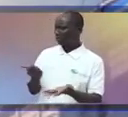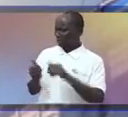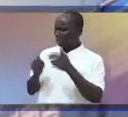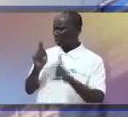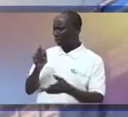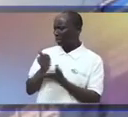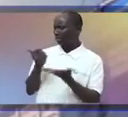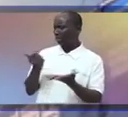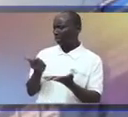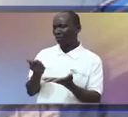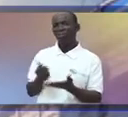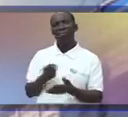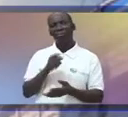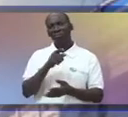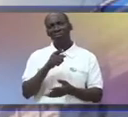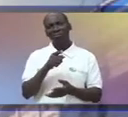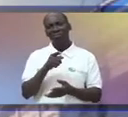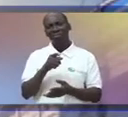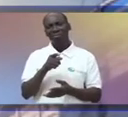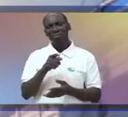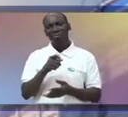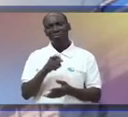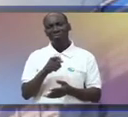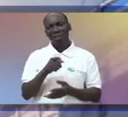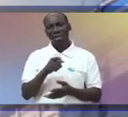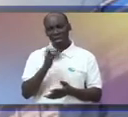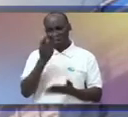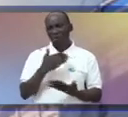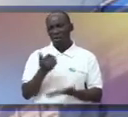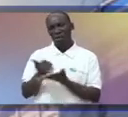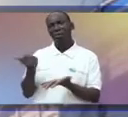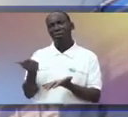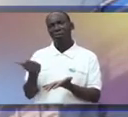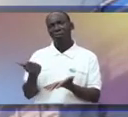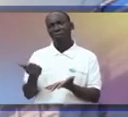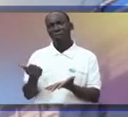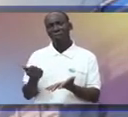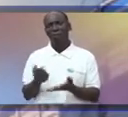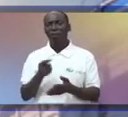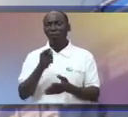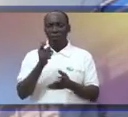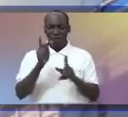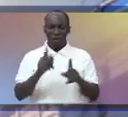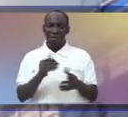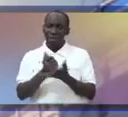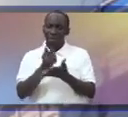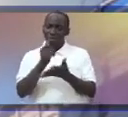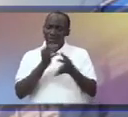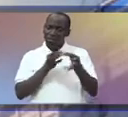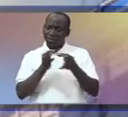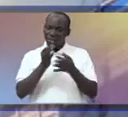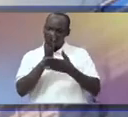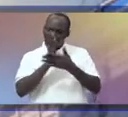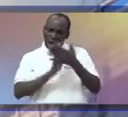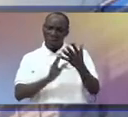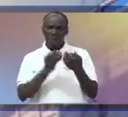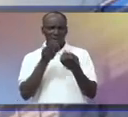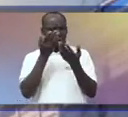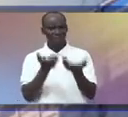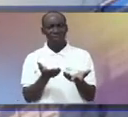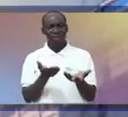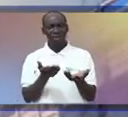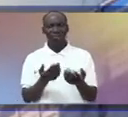kire na se won nimu obi kire won so a ahobra se mo e se wutie enje okotra ne nje okinka